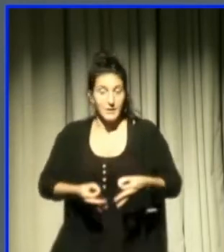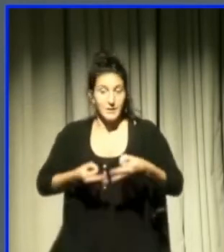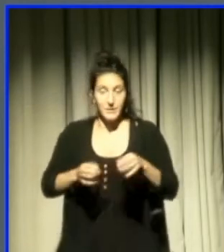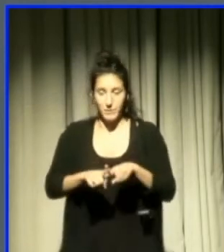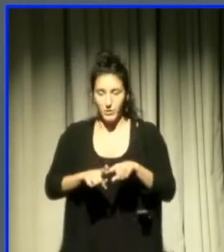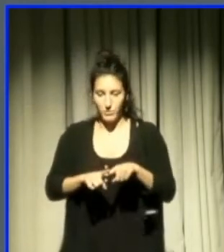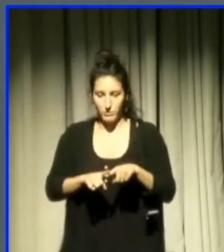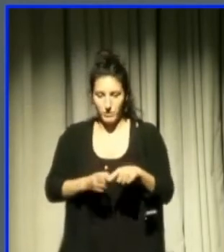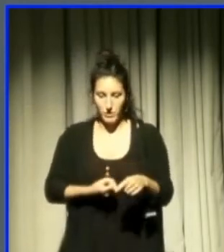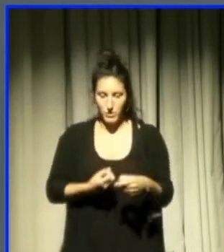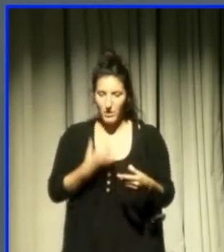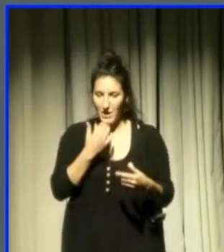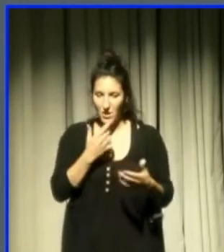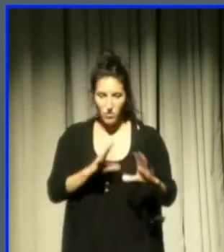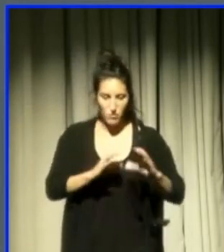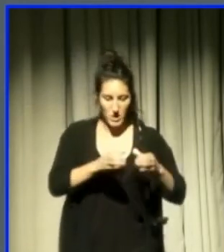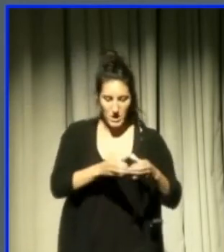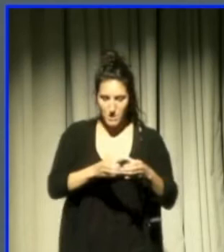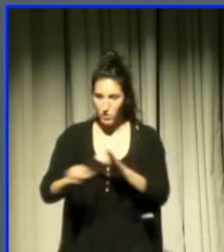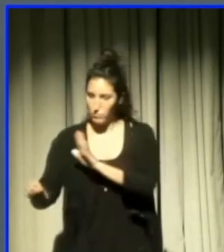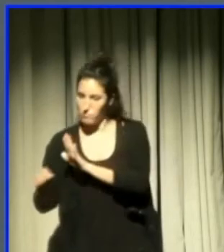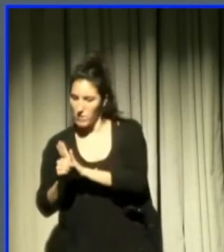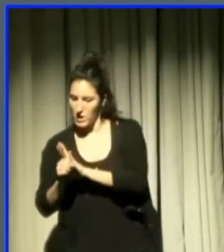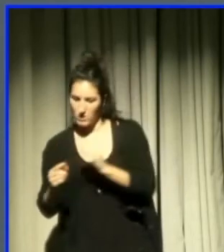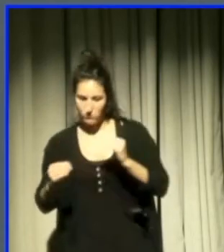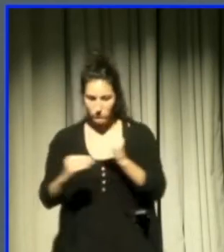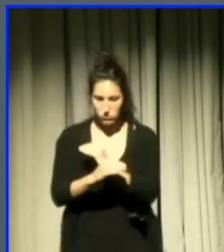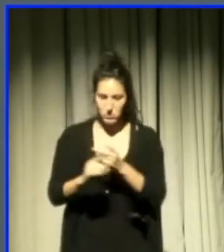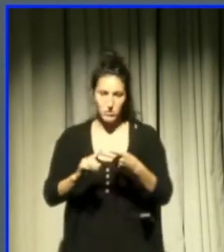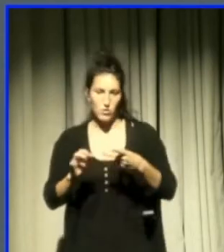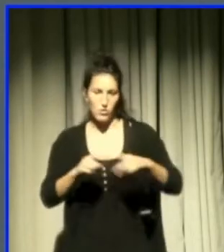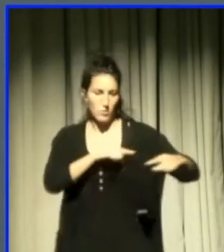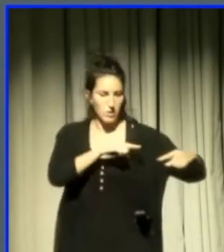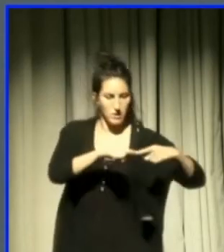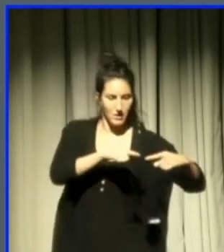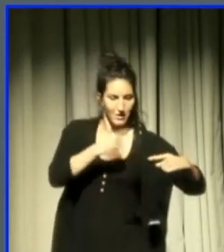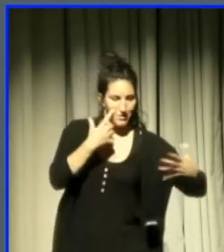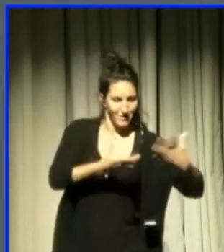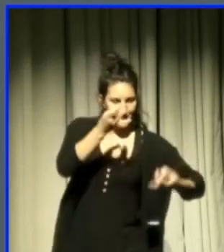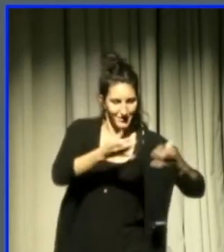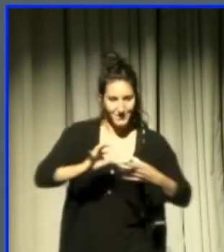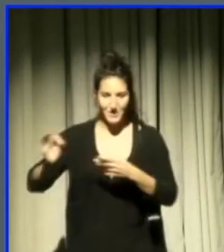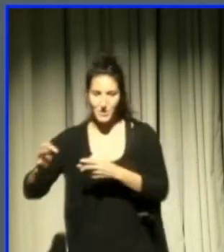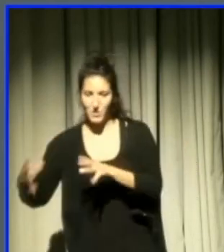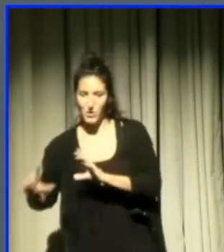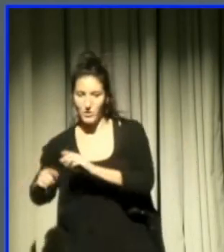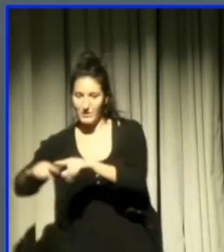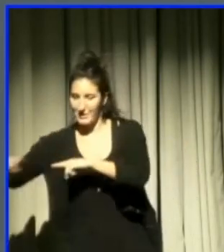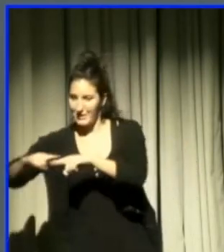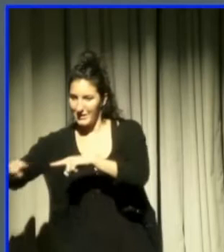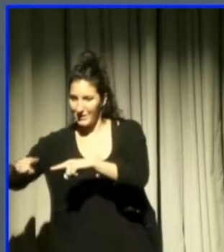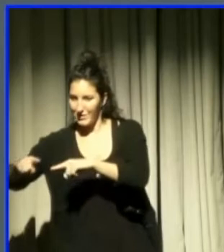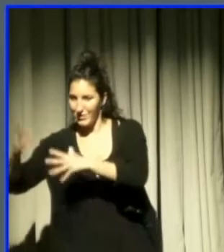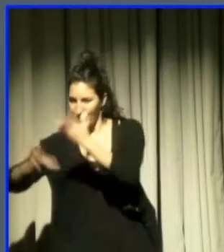brands, like, the creative directions and the number guys and the merchandise guys. And we wanted to